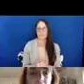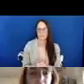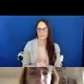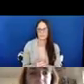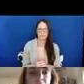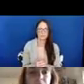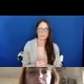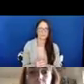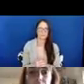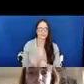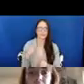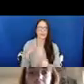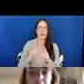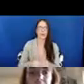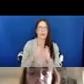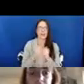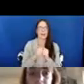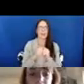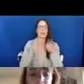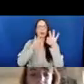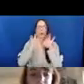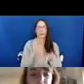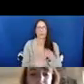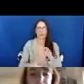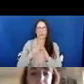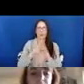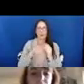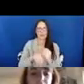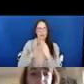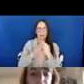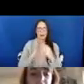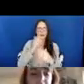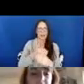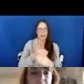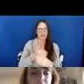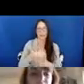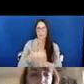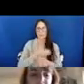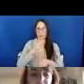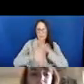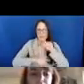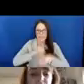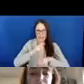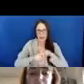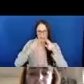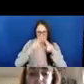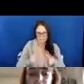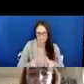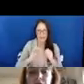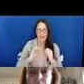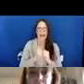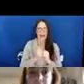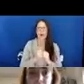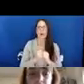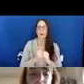I'll begin with an overview of telemedical interventions before interrogating just how conducive they are